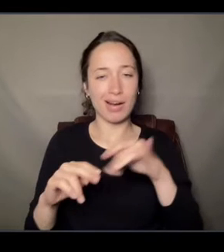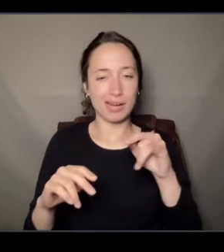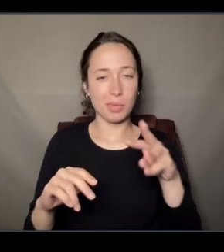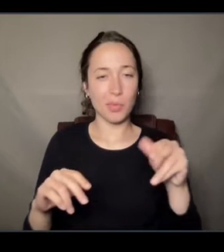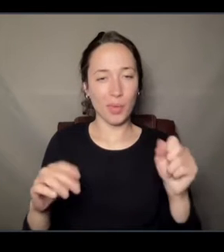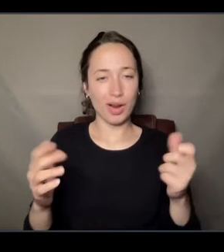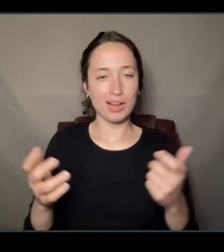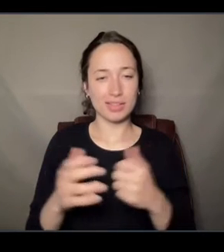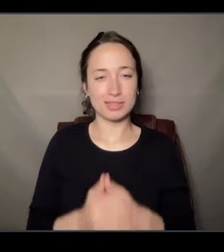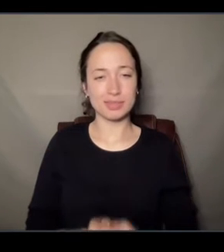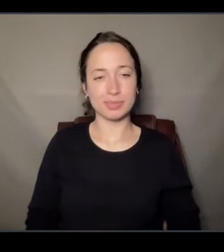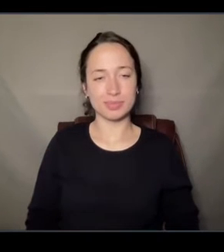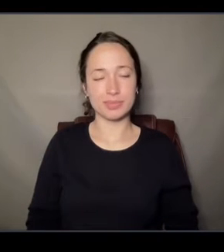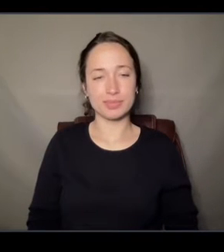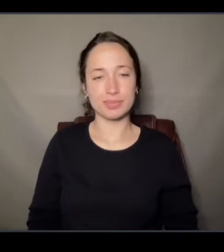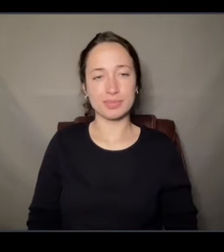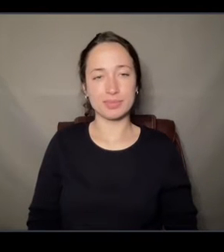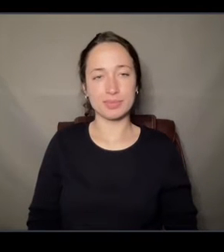it was.